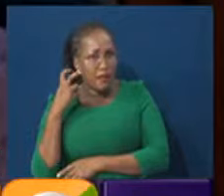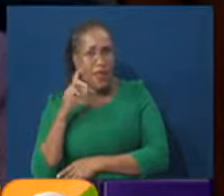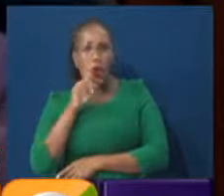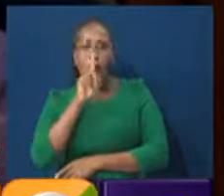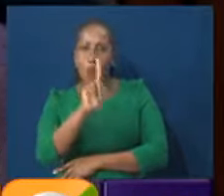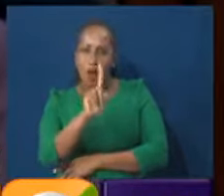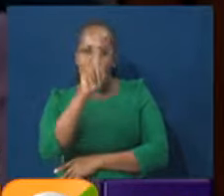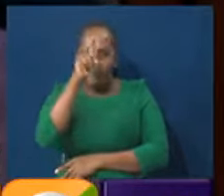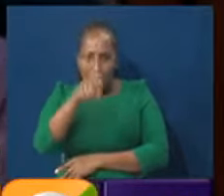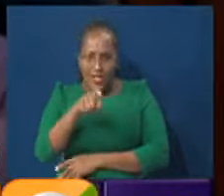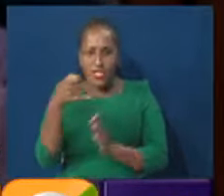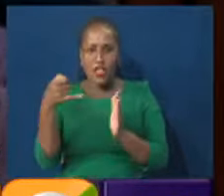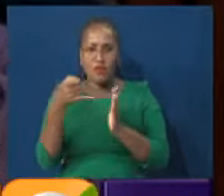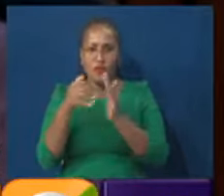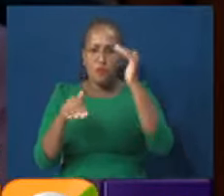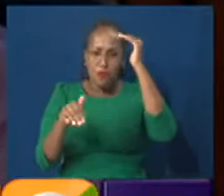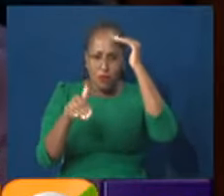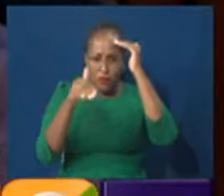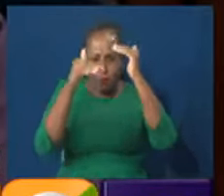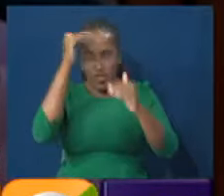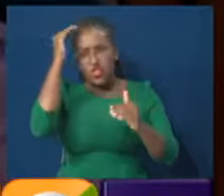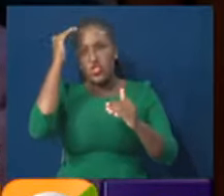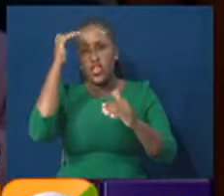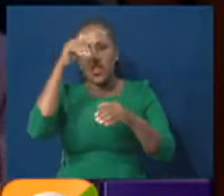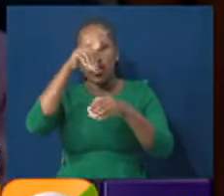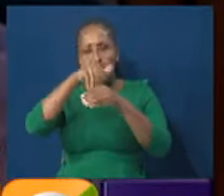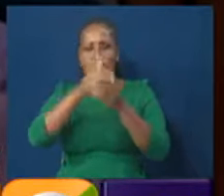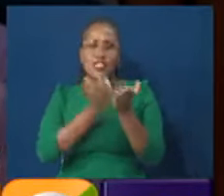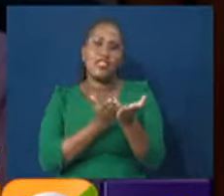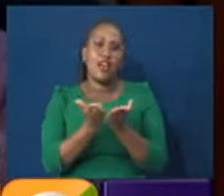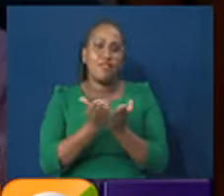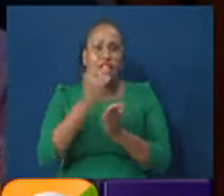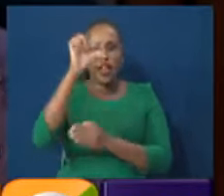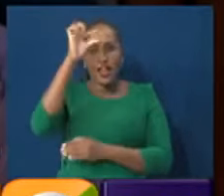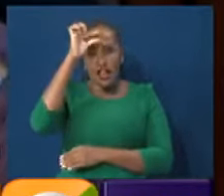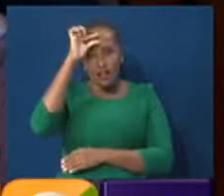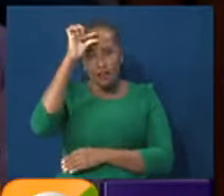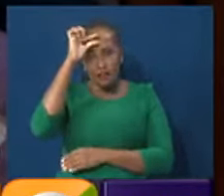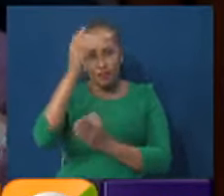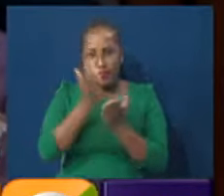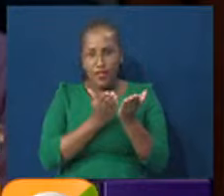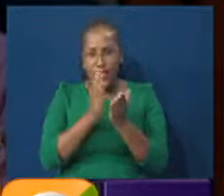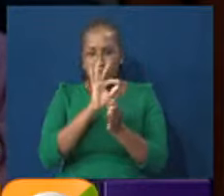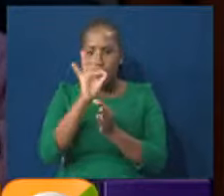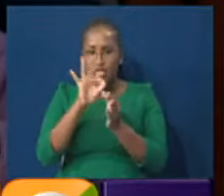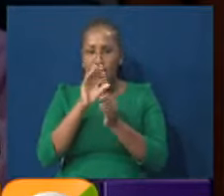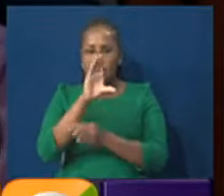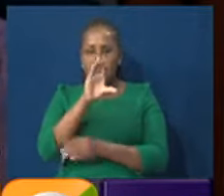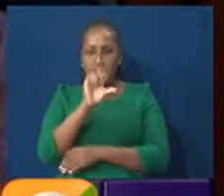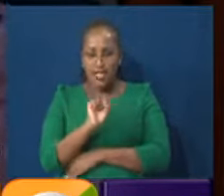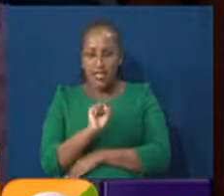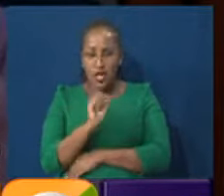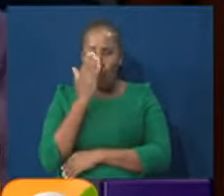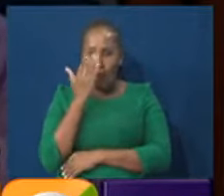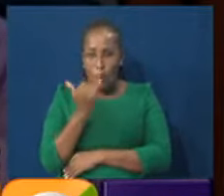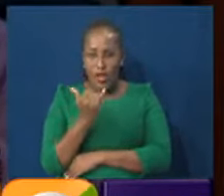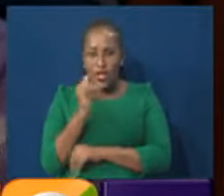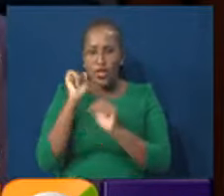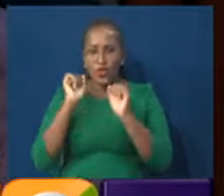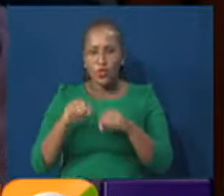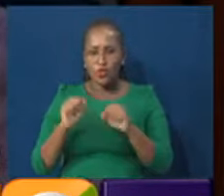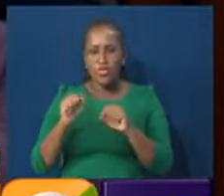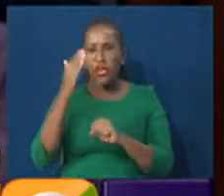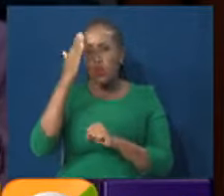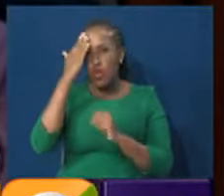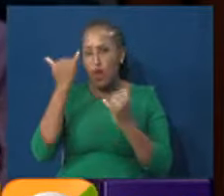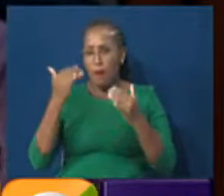to involve professionals in our services, government services, especially the CS. Because we have come to realize now